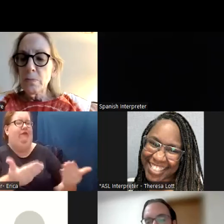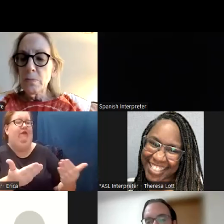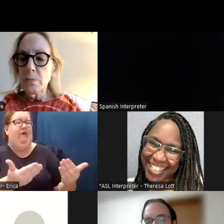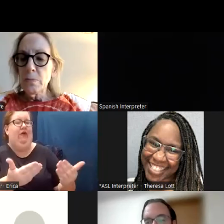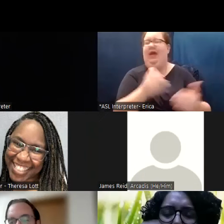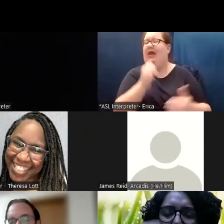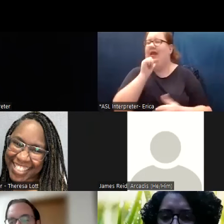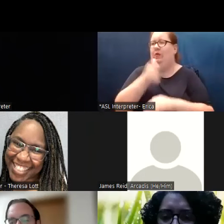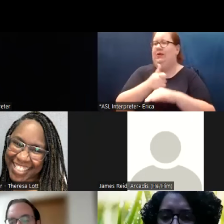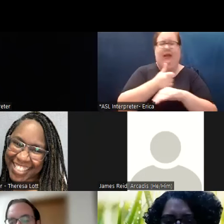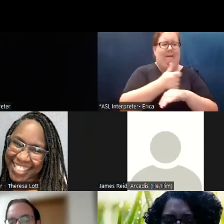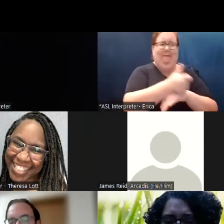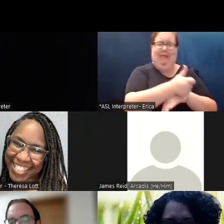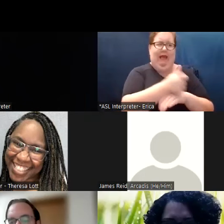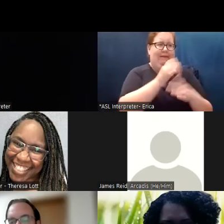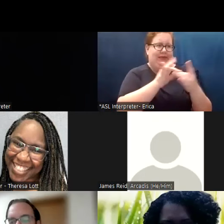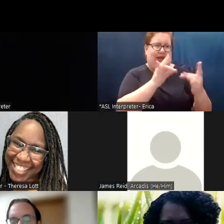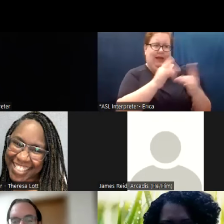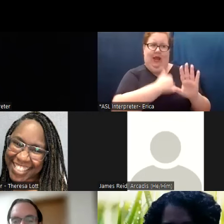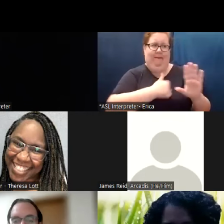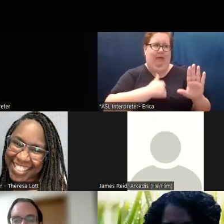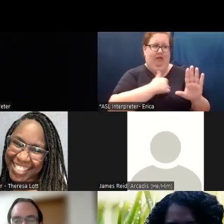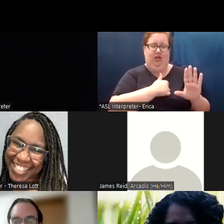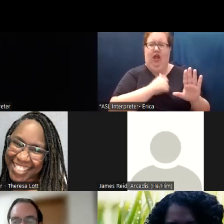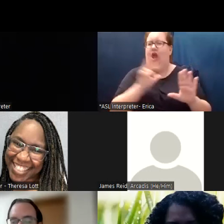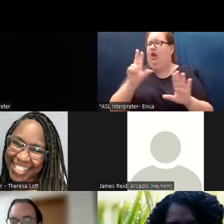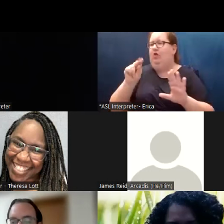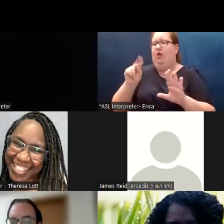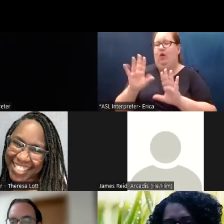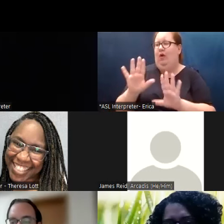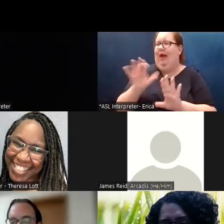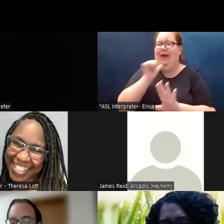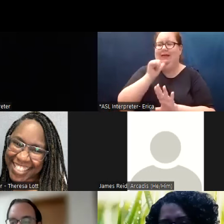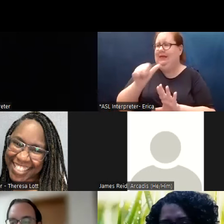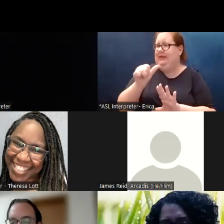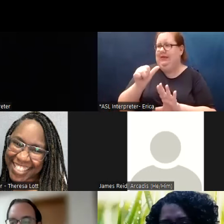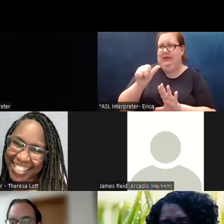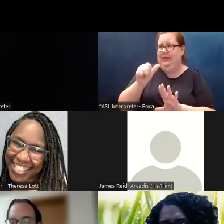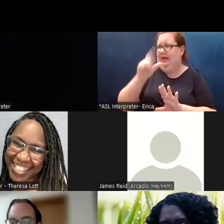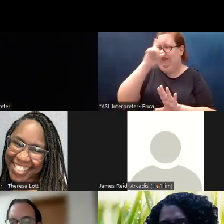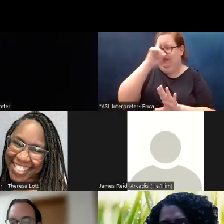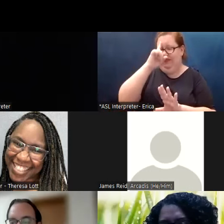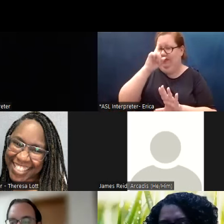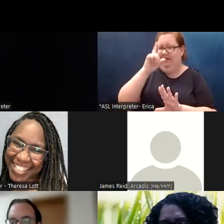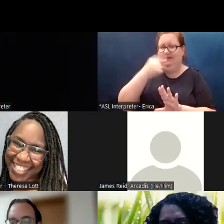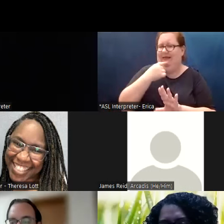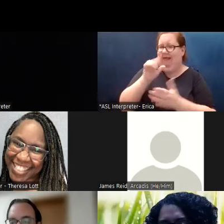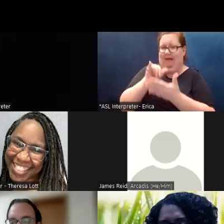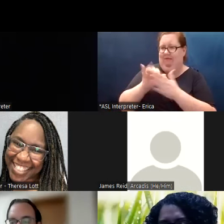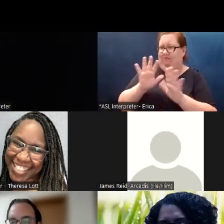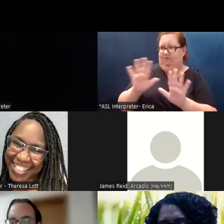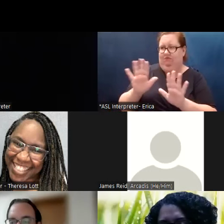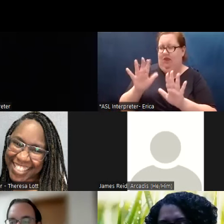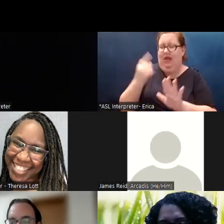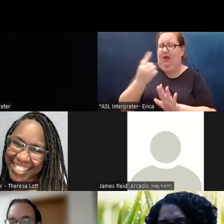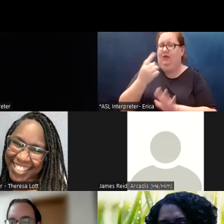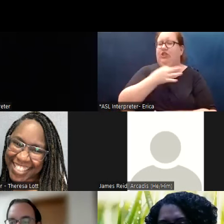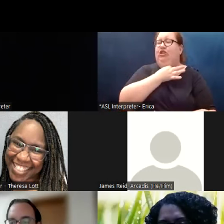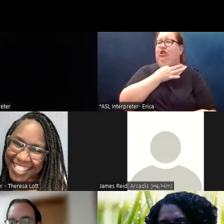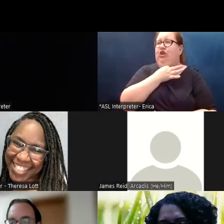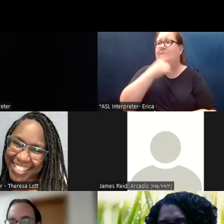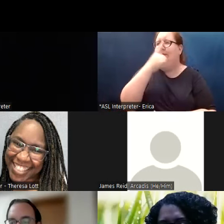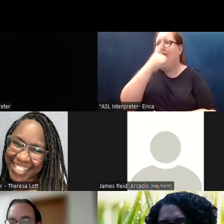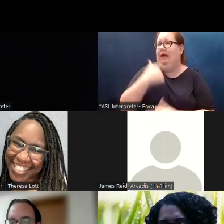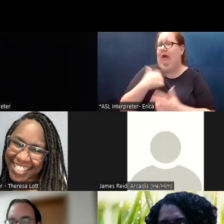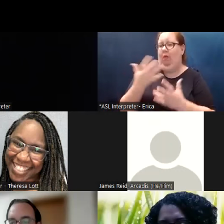wasn't a blame statement. I apologize. I did not say it was. I'm just curious because I want to